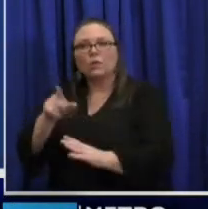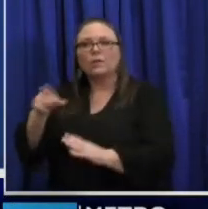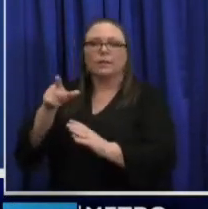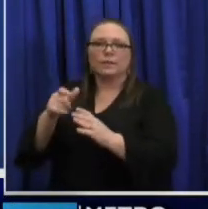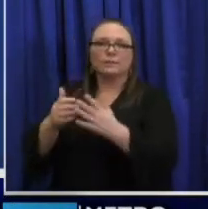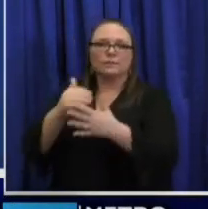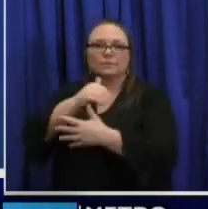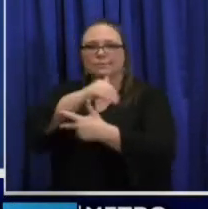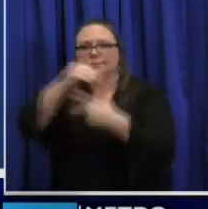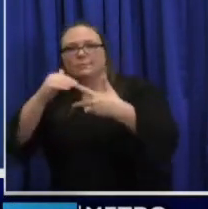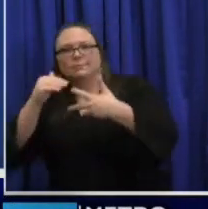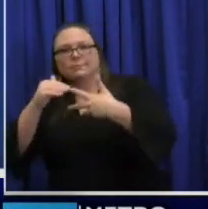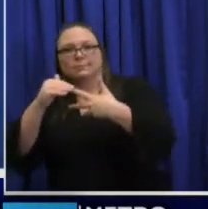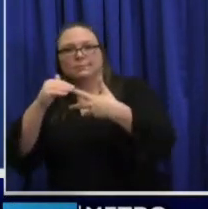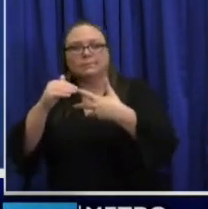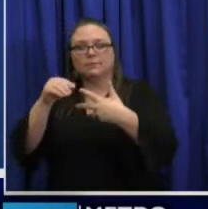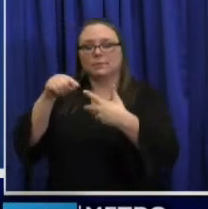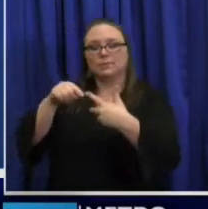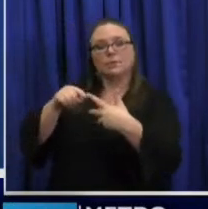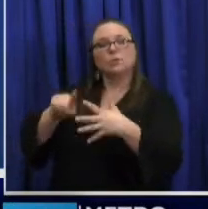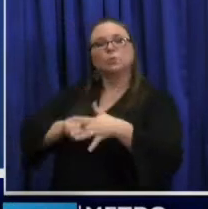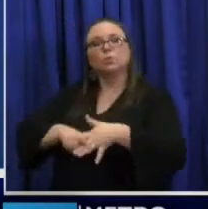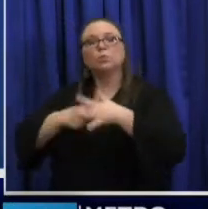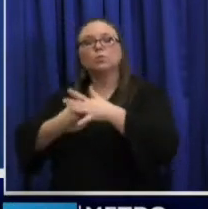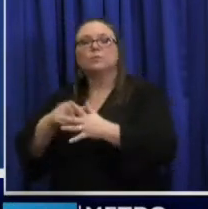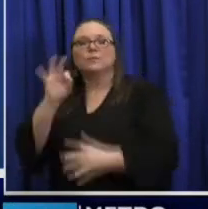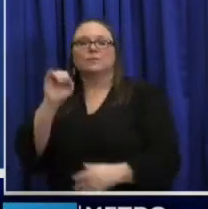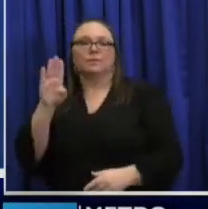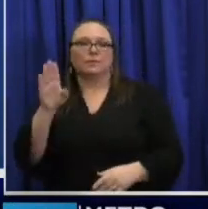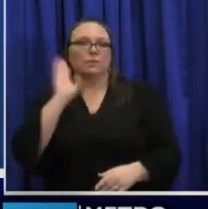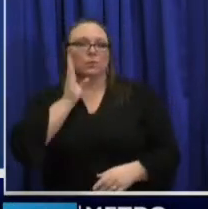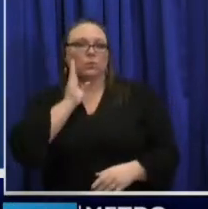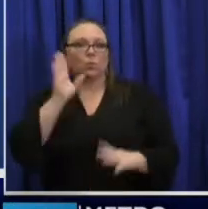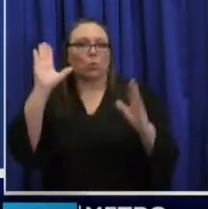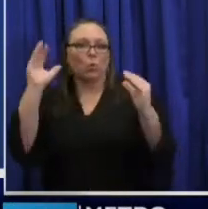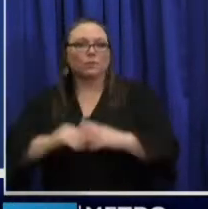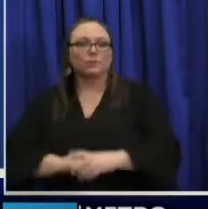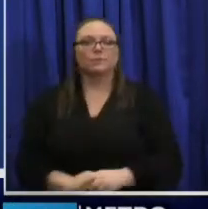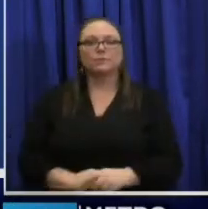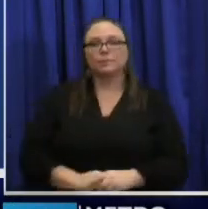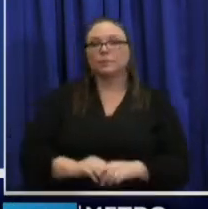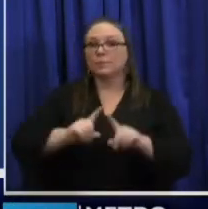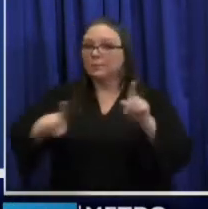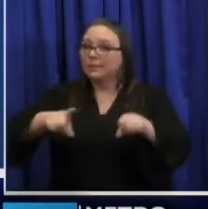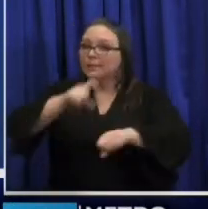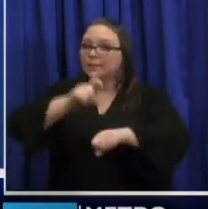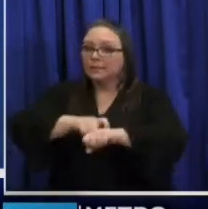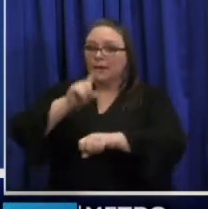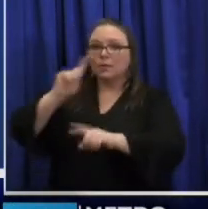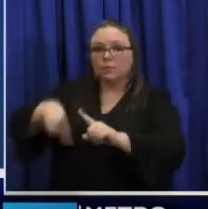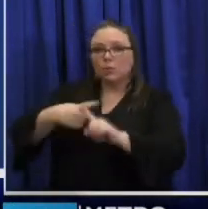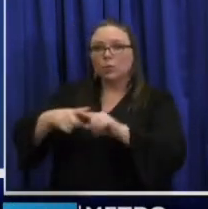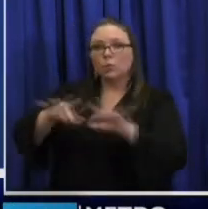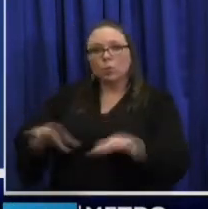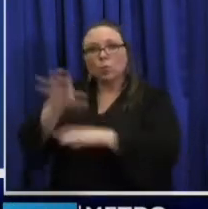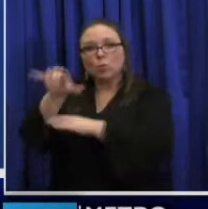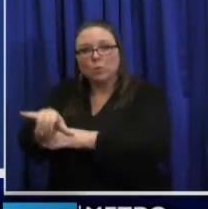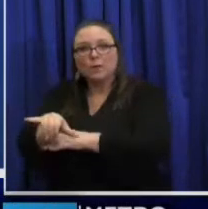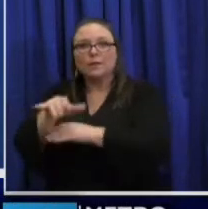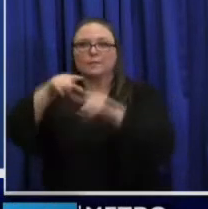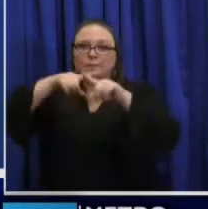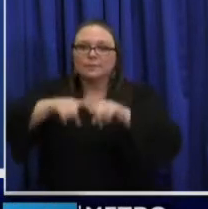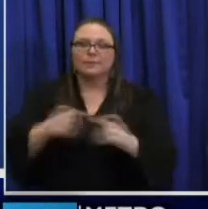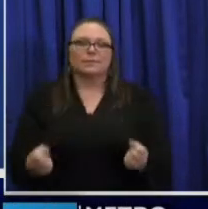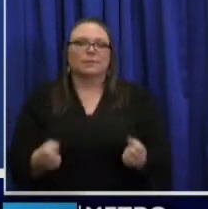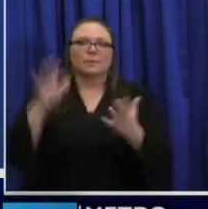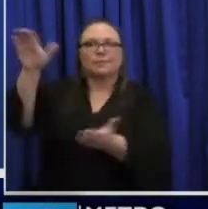group. We hope to start this phase in February, but the timing of these doses depends on the amount of